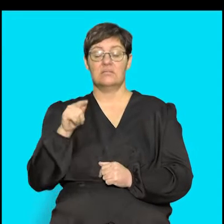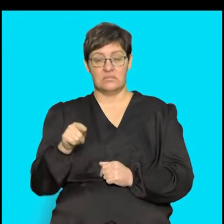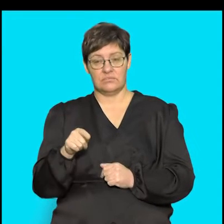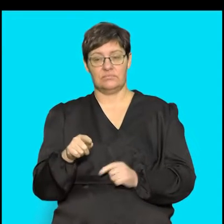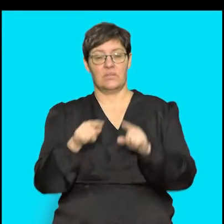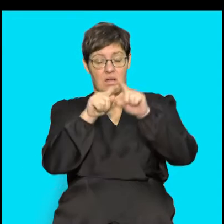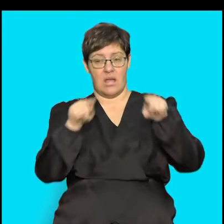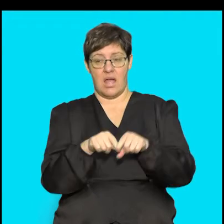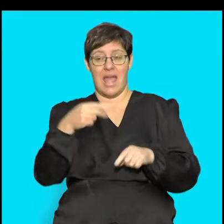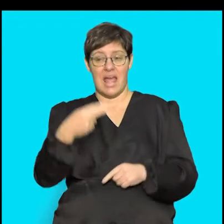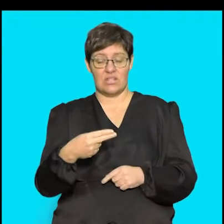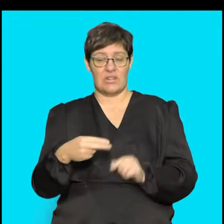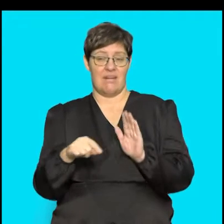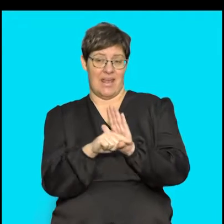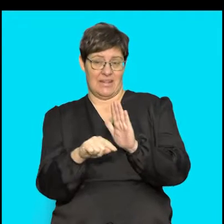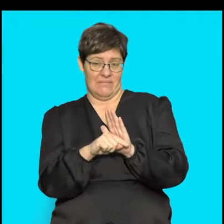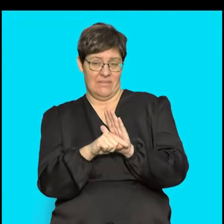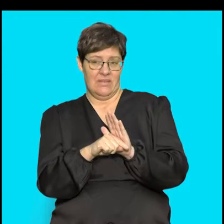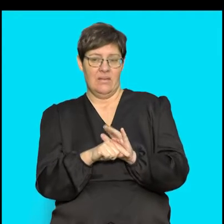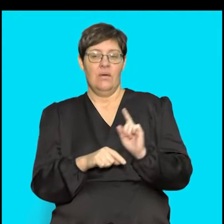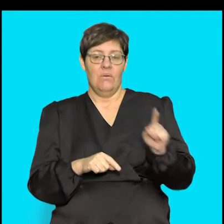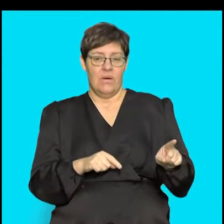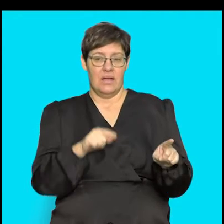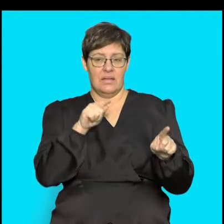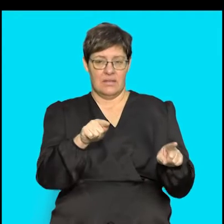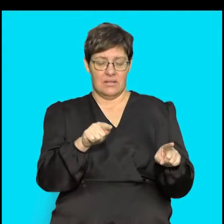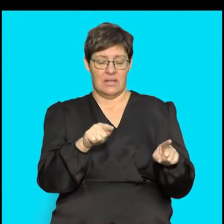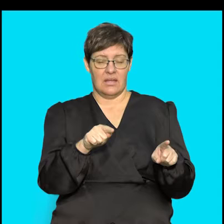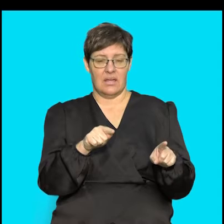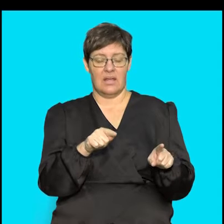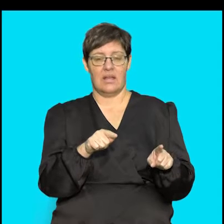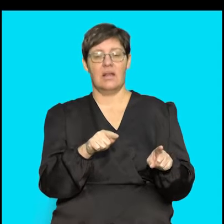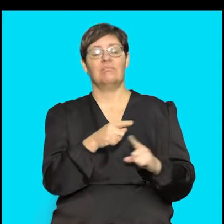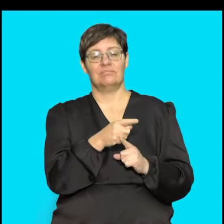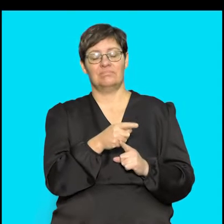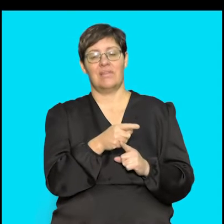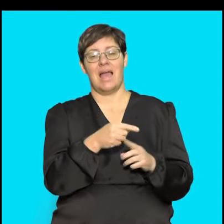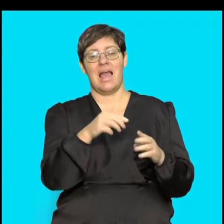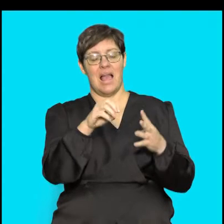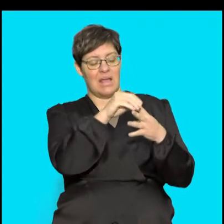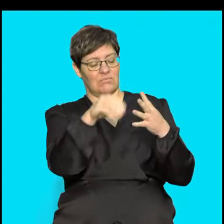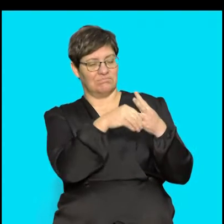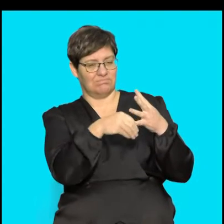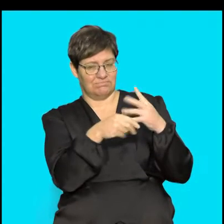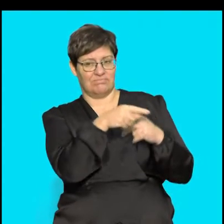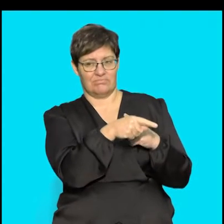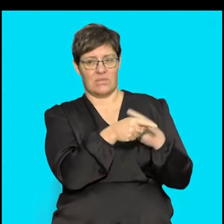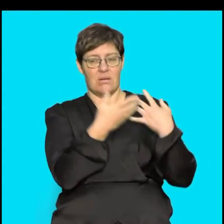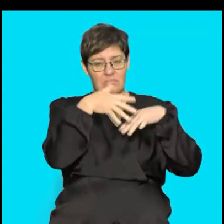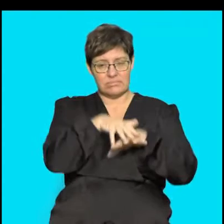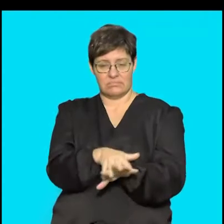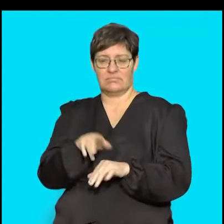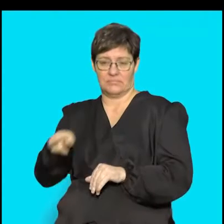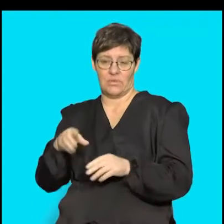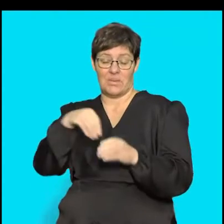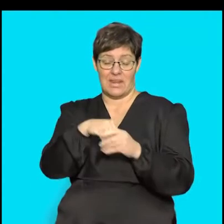this coefficients here becomes our exponents in Kc. And I just want to remind